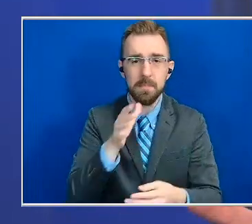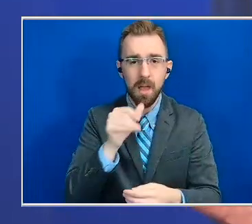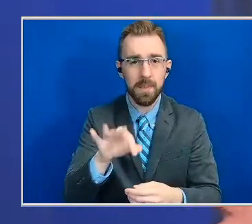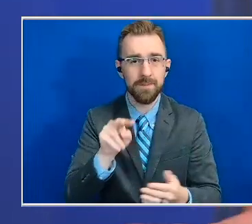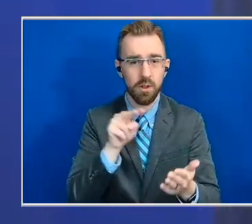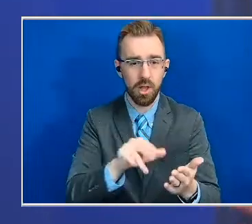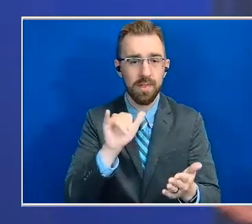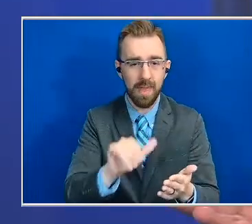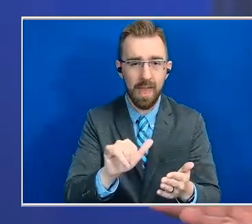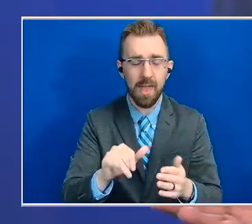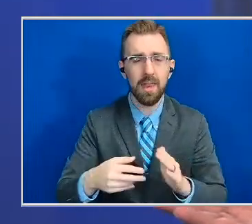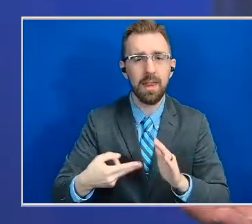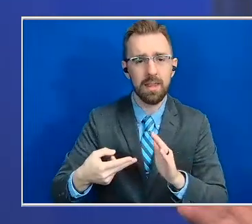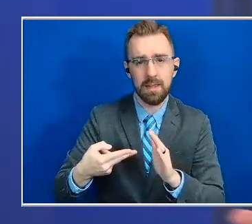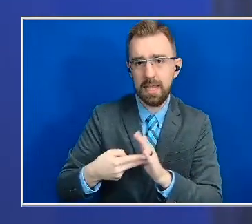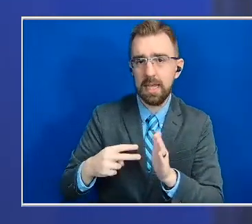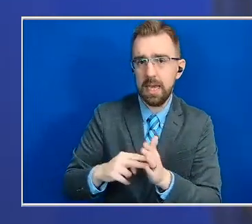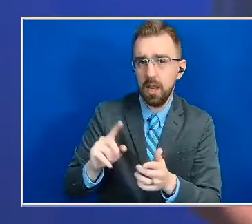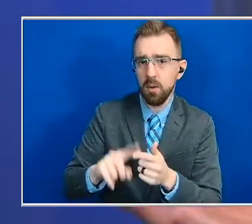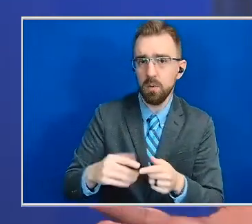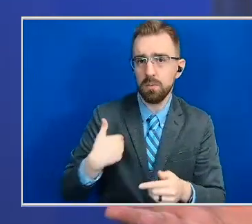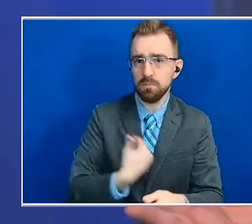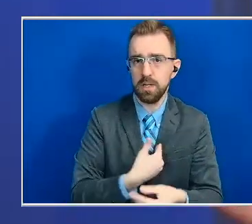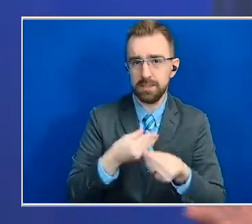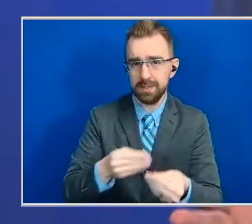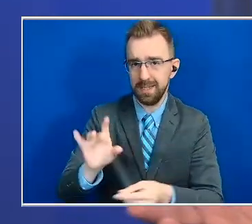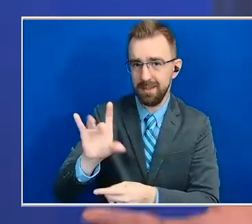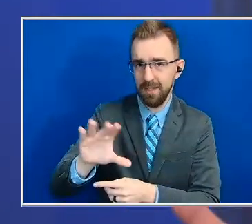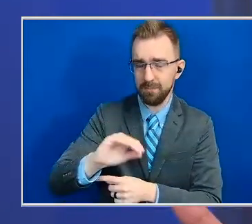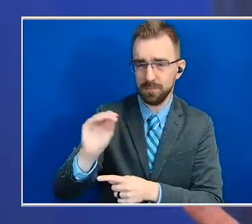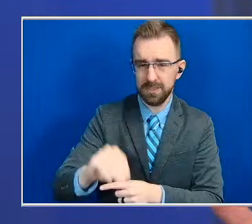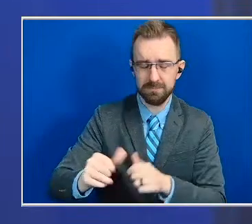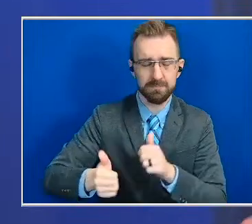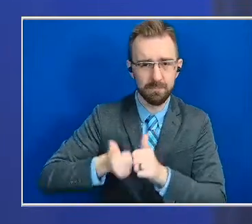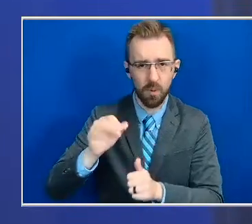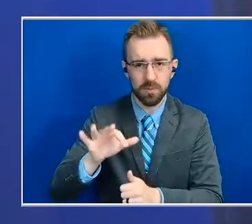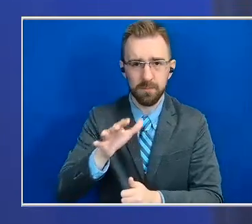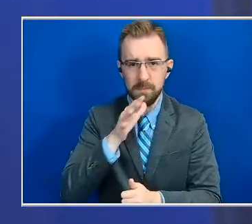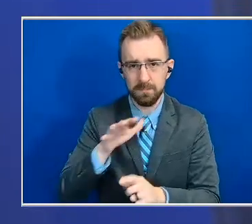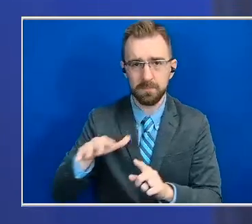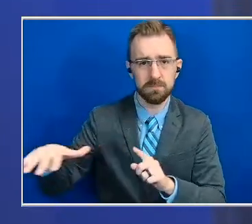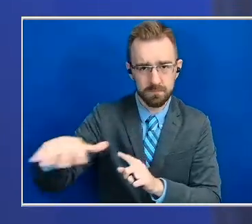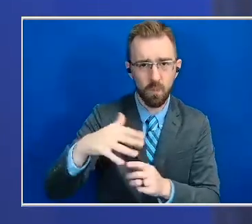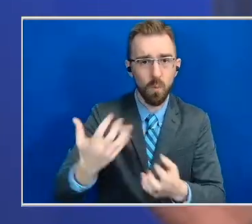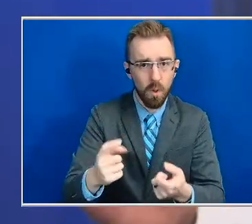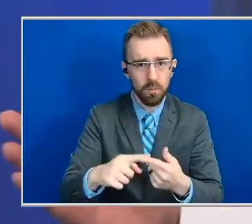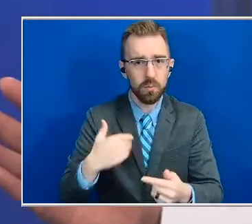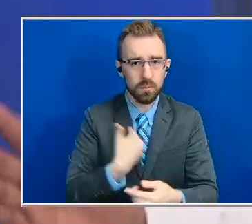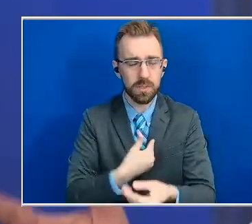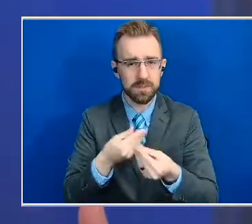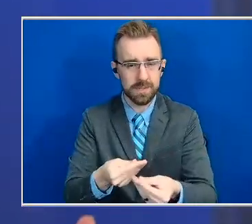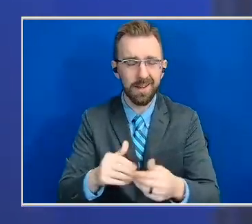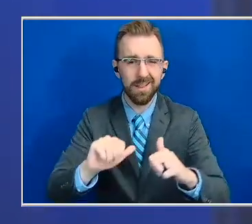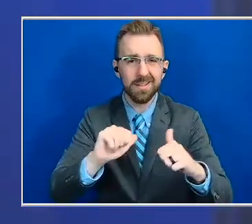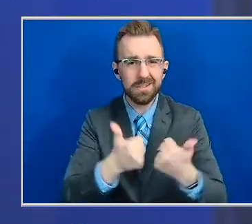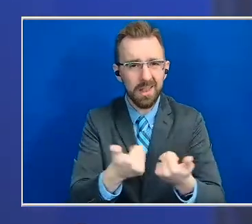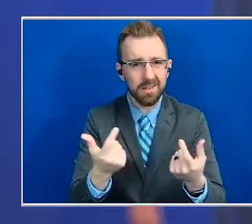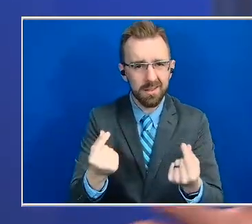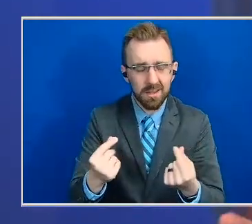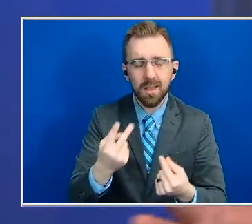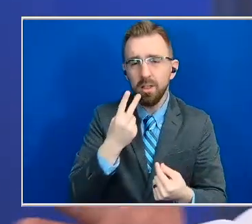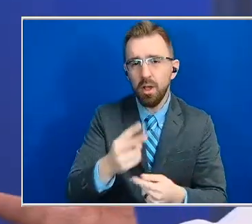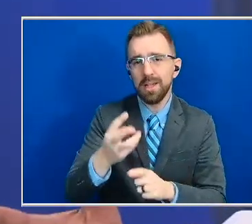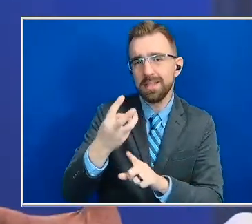intend to breastfeed. 85%, that's a vast majority of moms do want to breastfeed. The challenge is when you look at it at 6 months, which